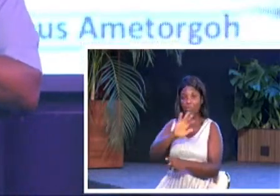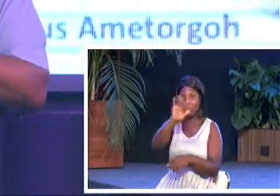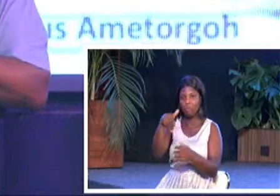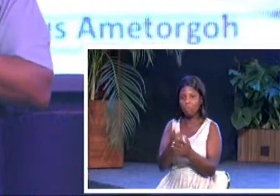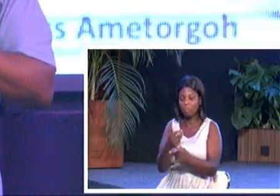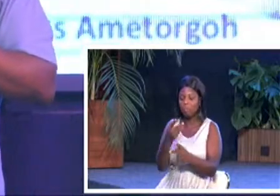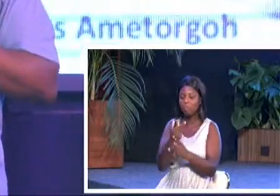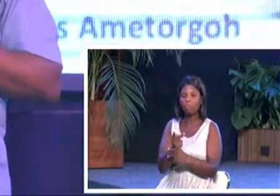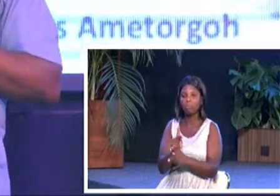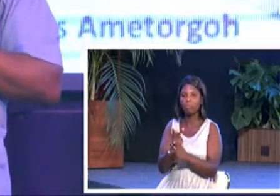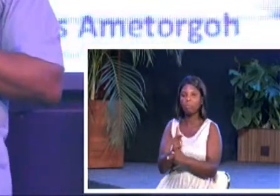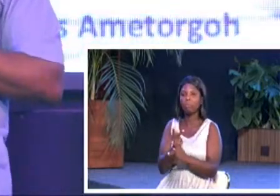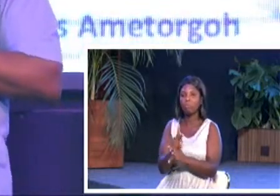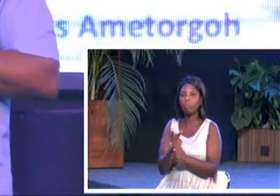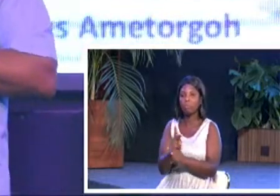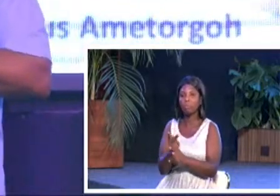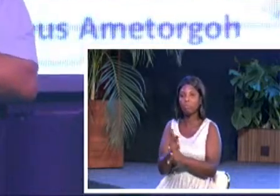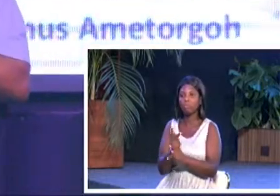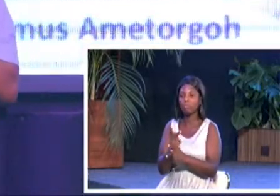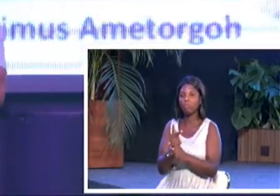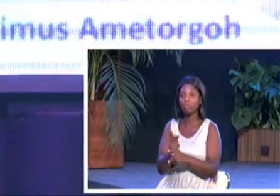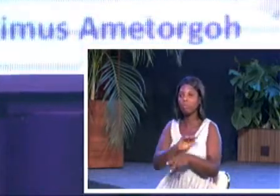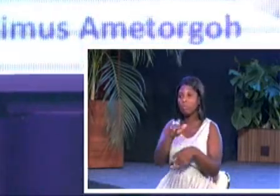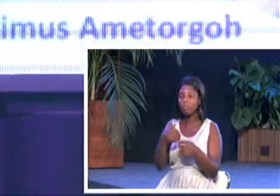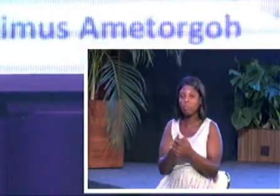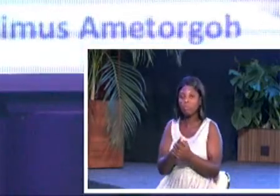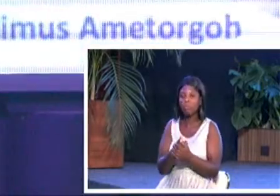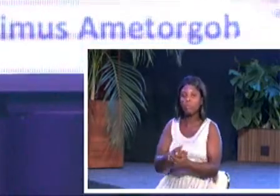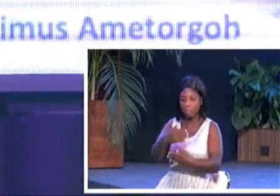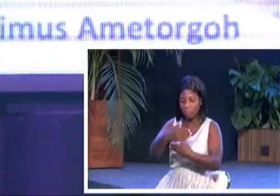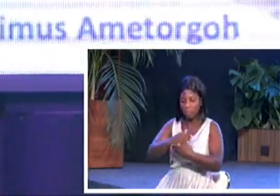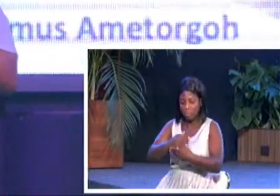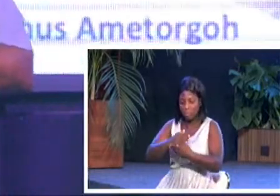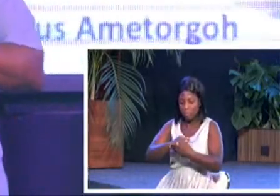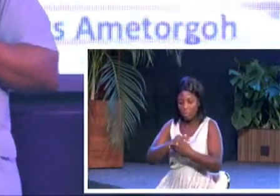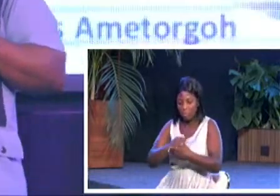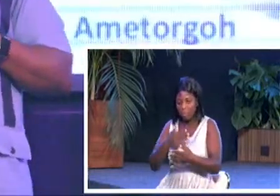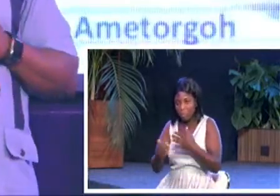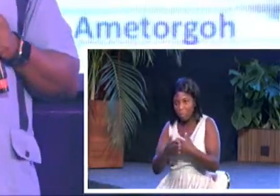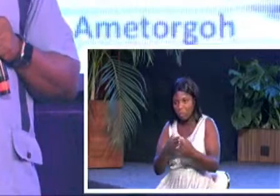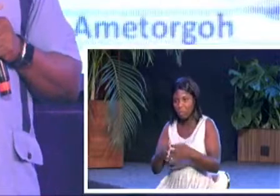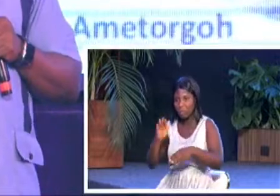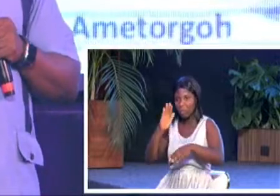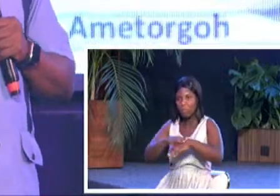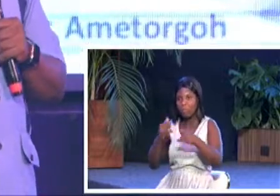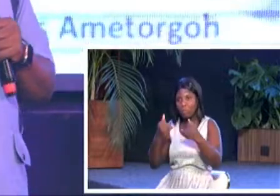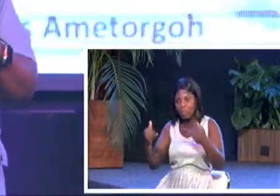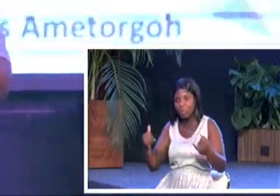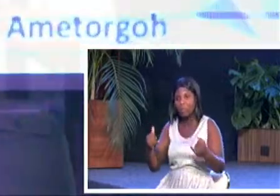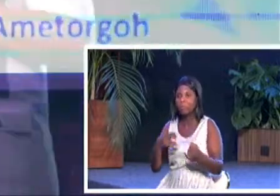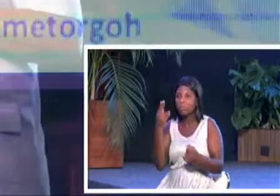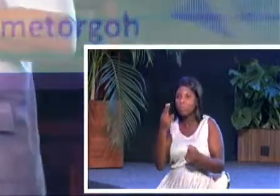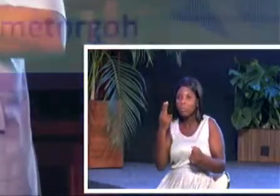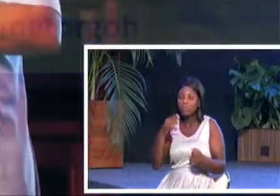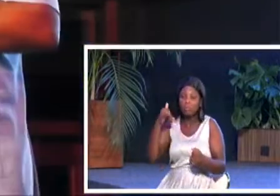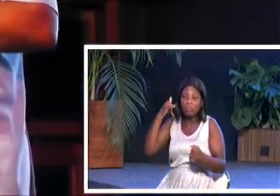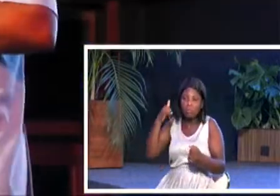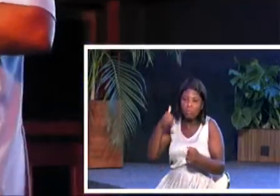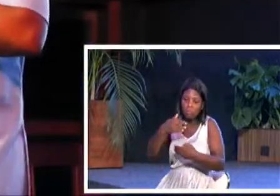product. Any app you are using is also a product. We are looking at artificial intelligence, and now everybody is talking